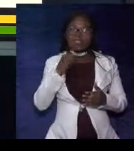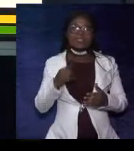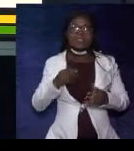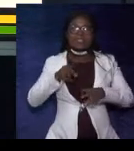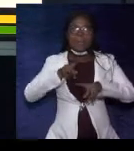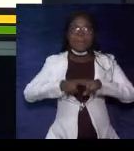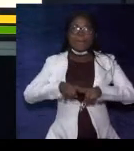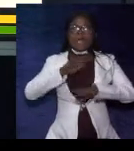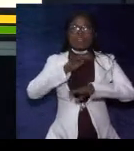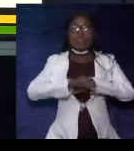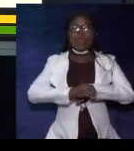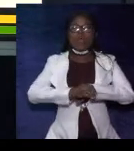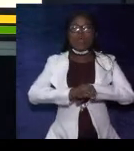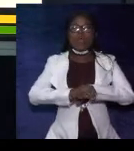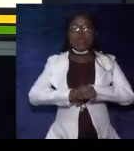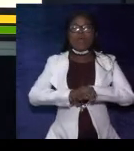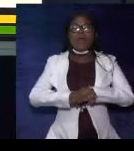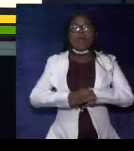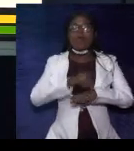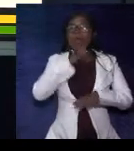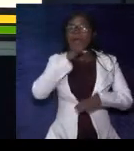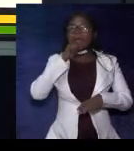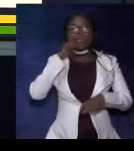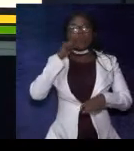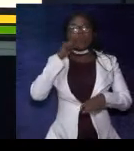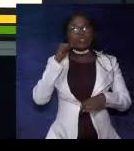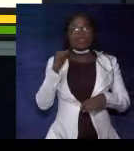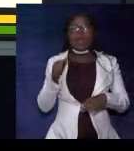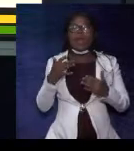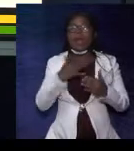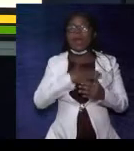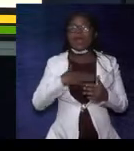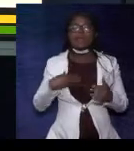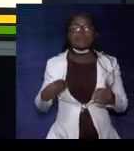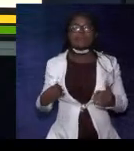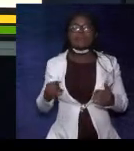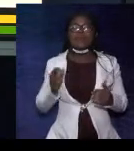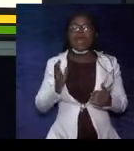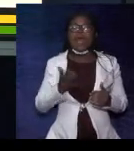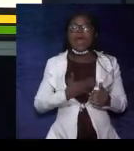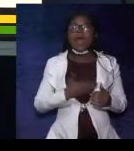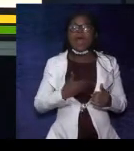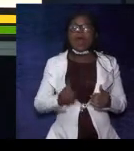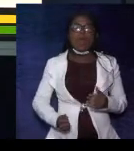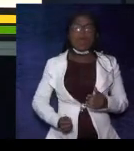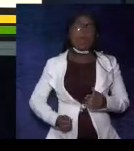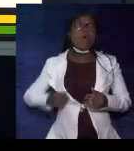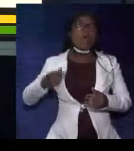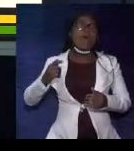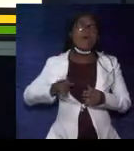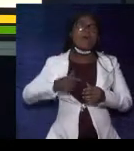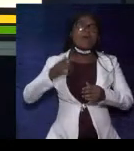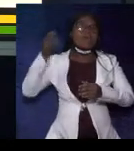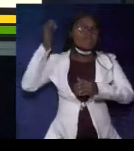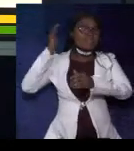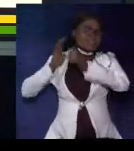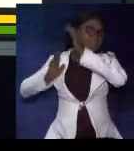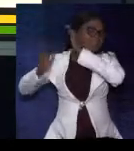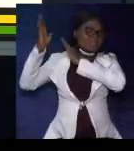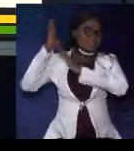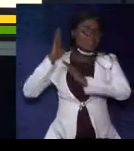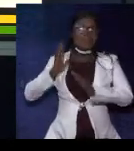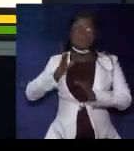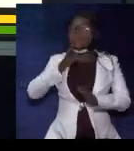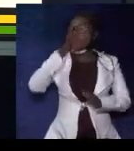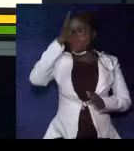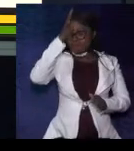solely depended on agriculture, and our forefathers, our great fathers then, were